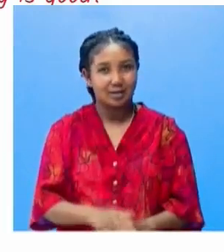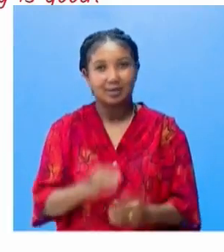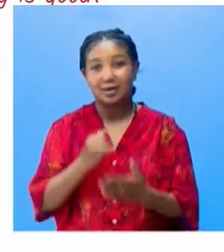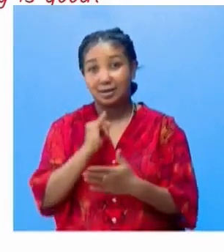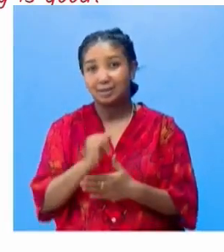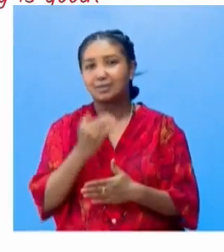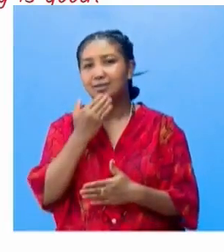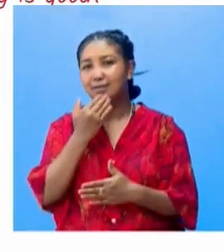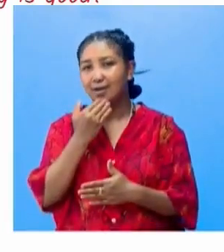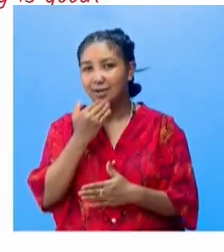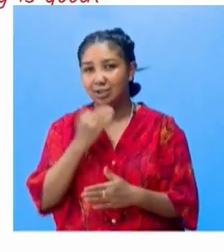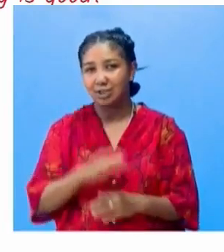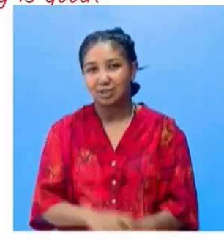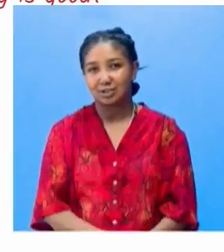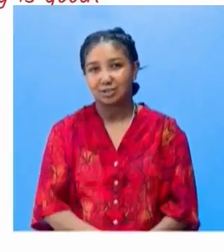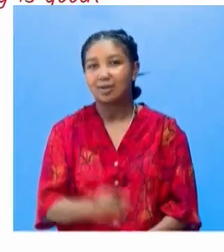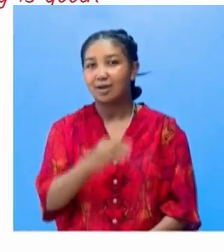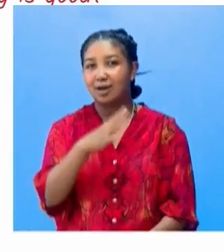is delicious and